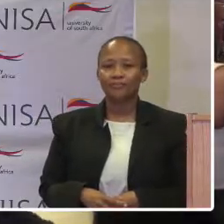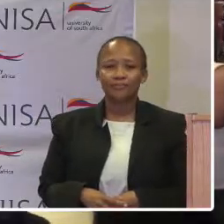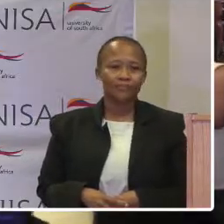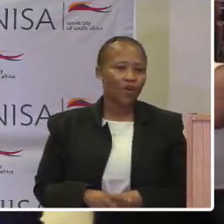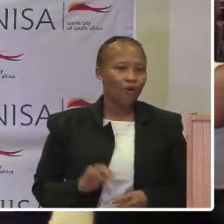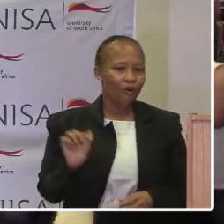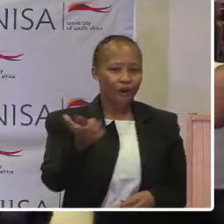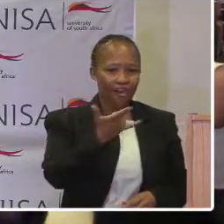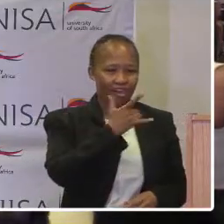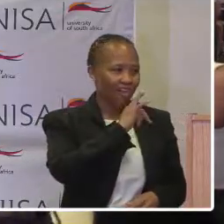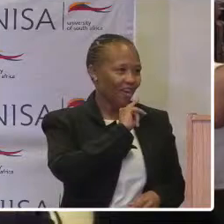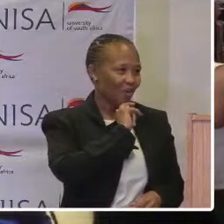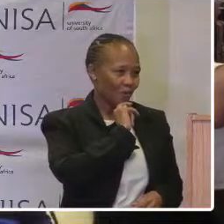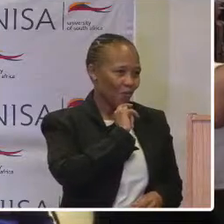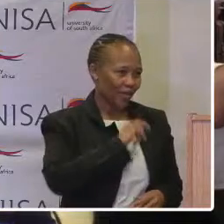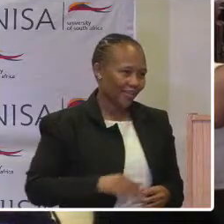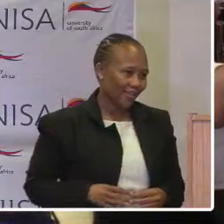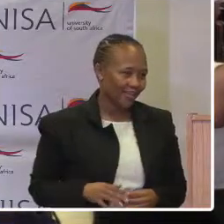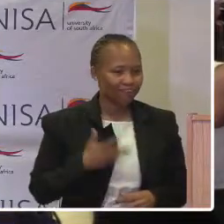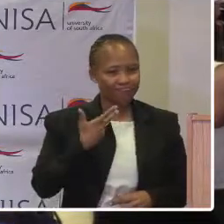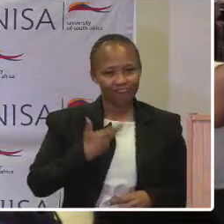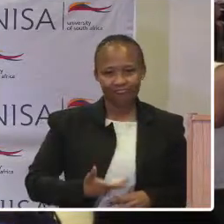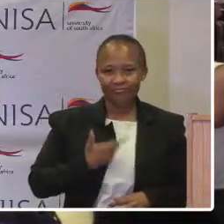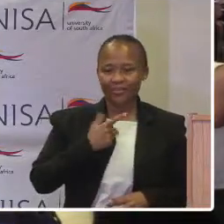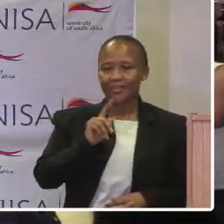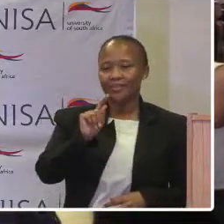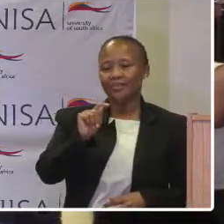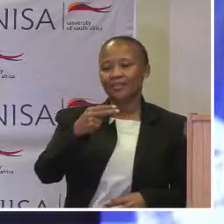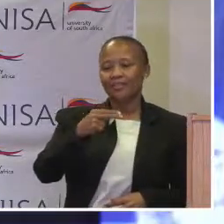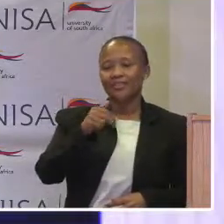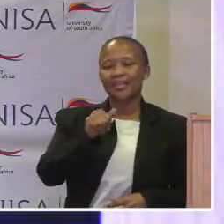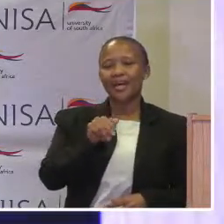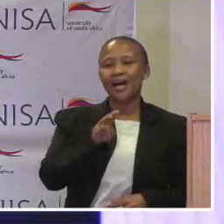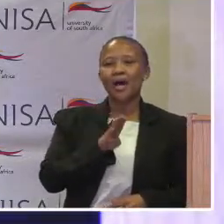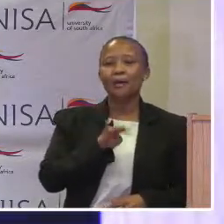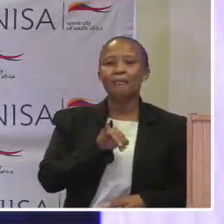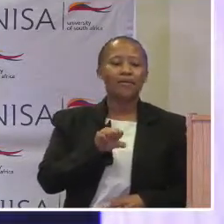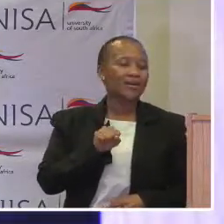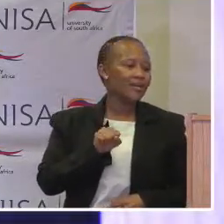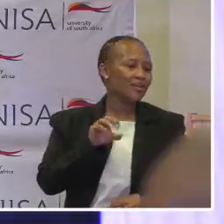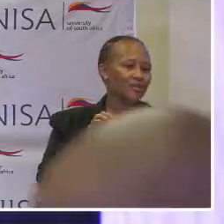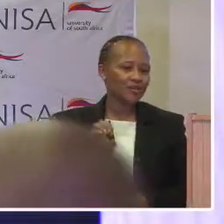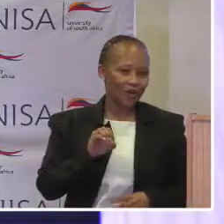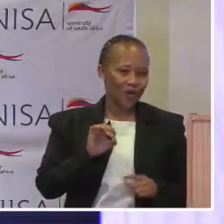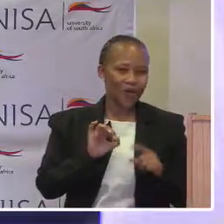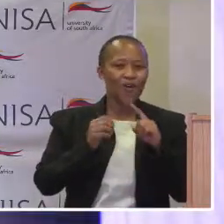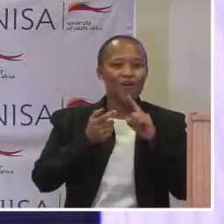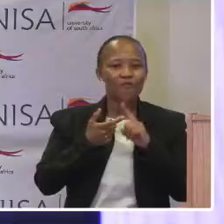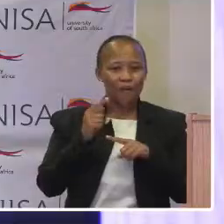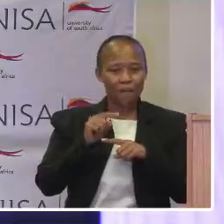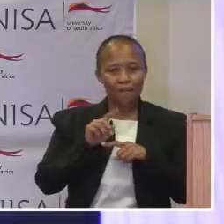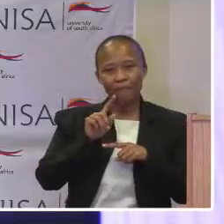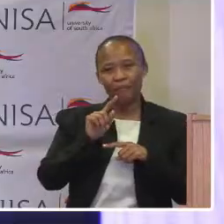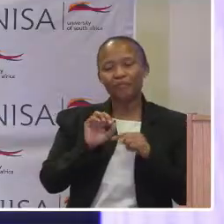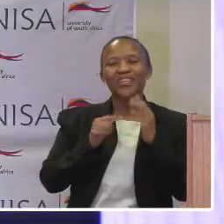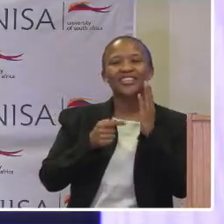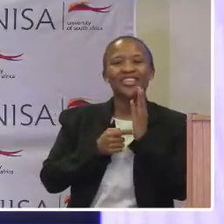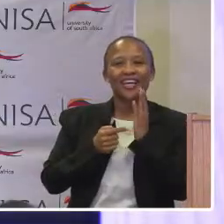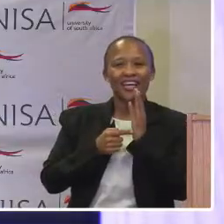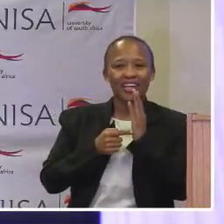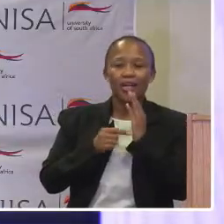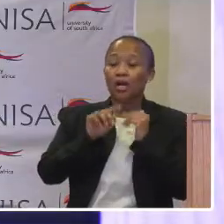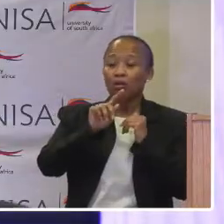Good morning, everyone. My name is Tabiso Kutumela from TechVic Group, which is